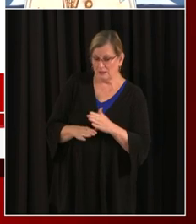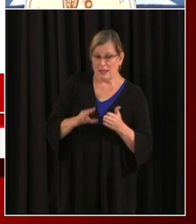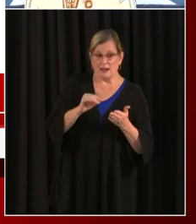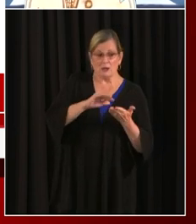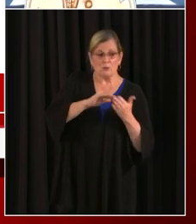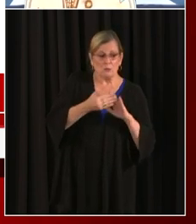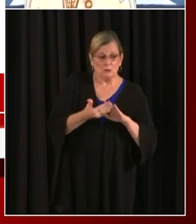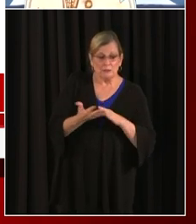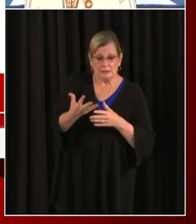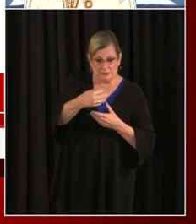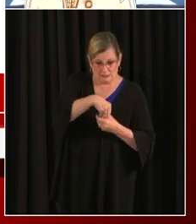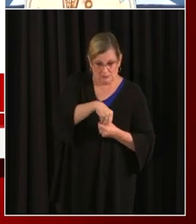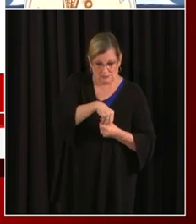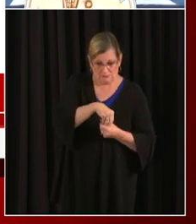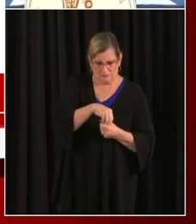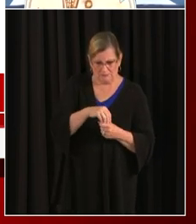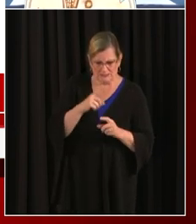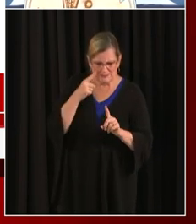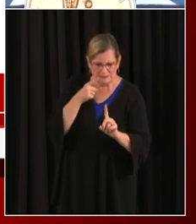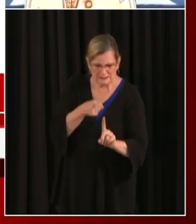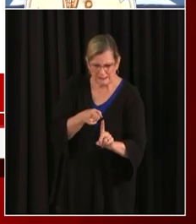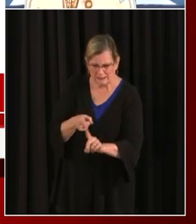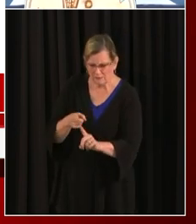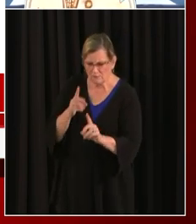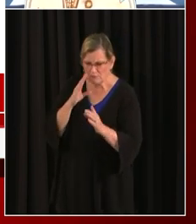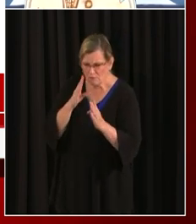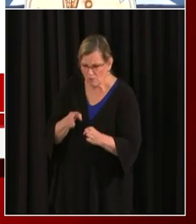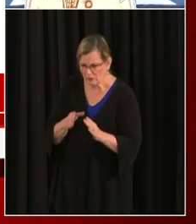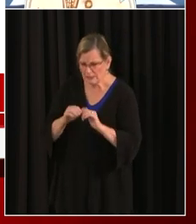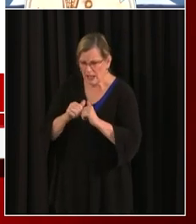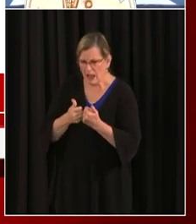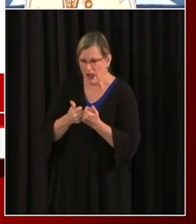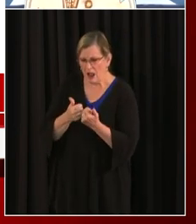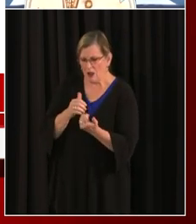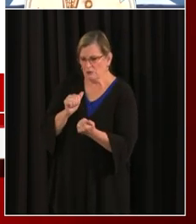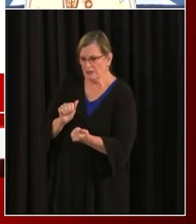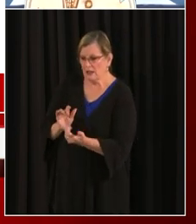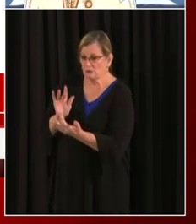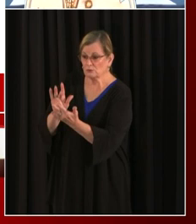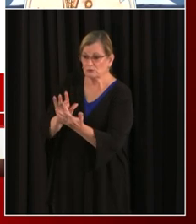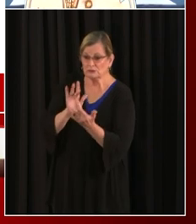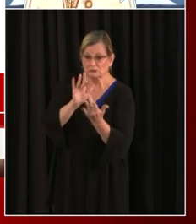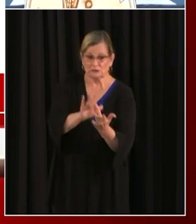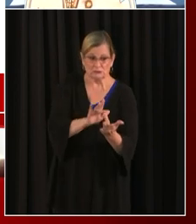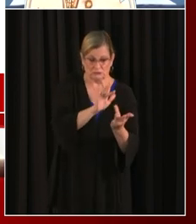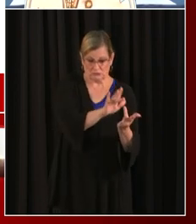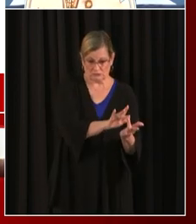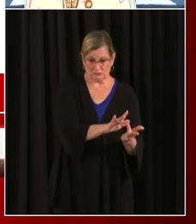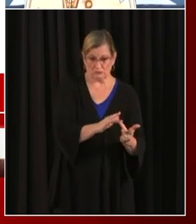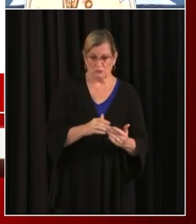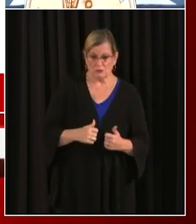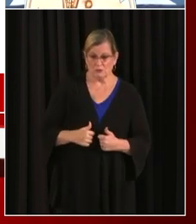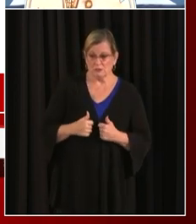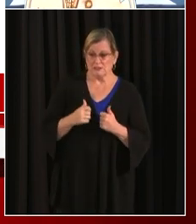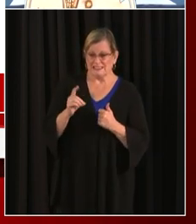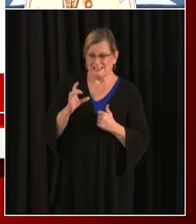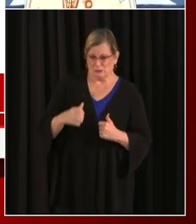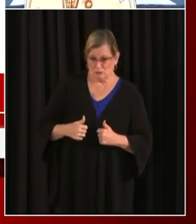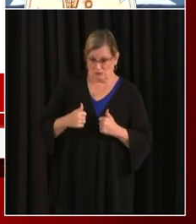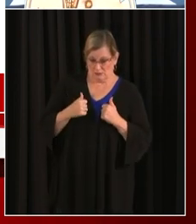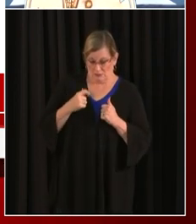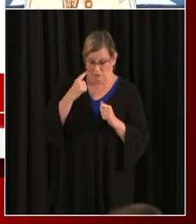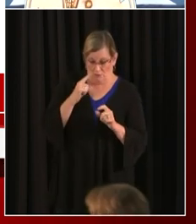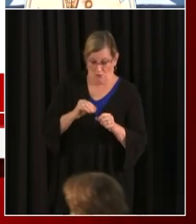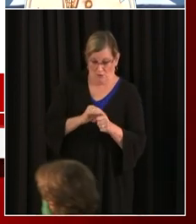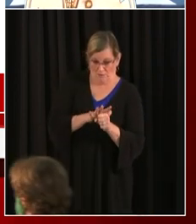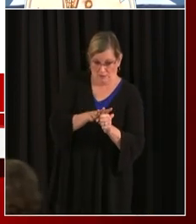particularly focuses on how well we can reach residents who are COVID